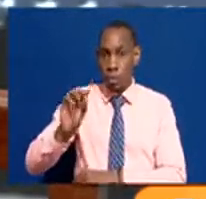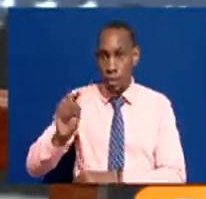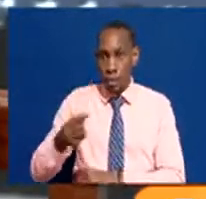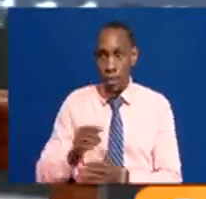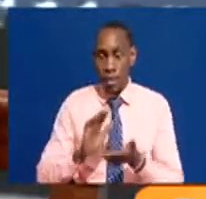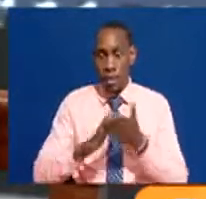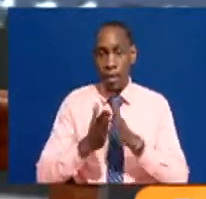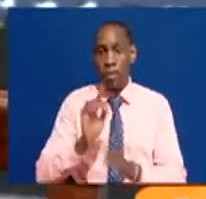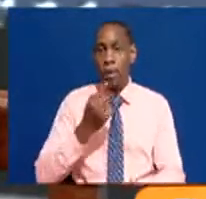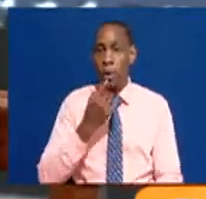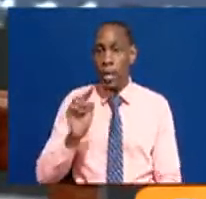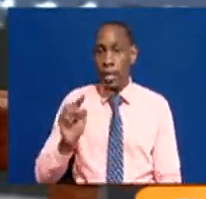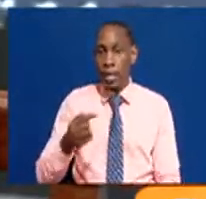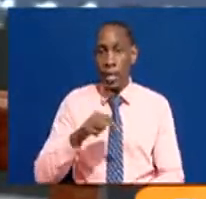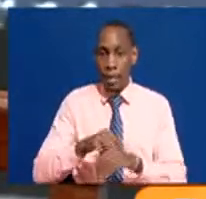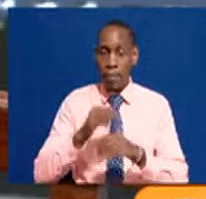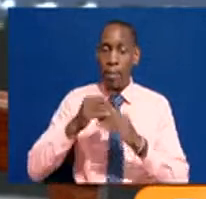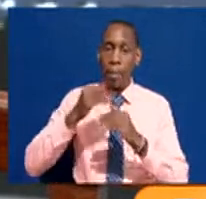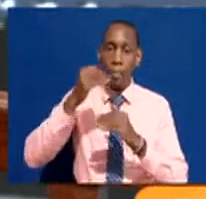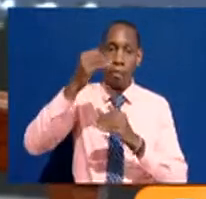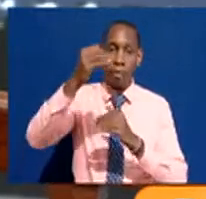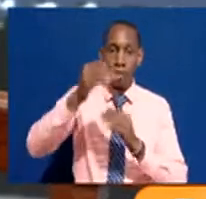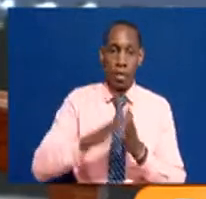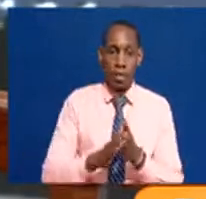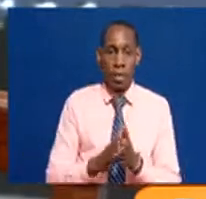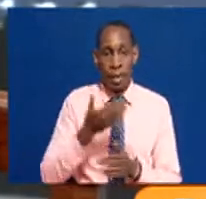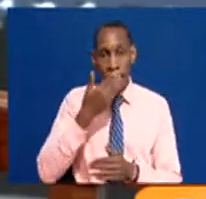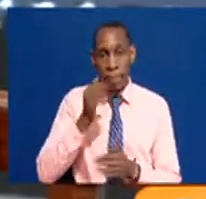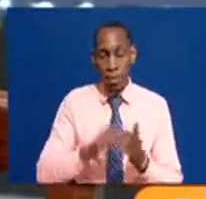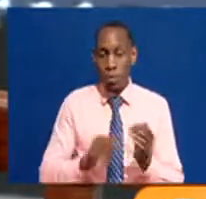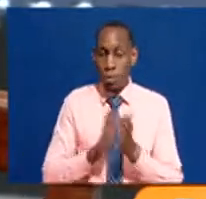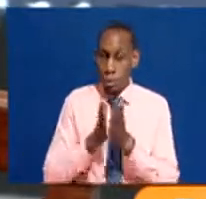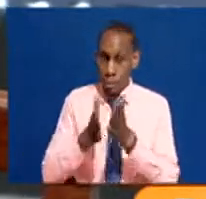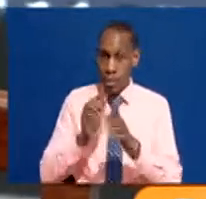that 100,000 with time. So give credit where...